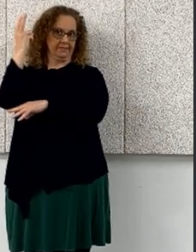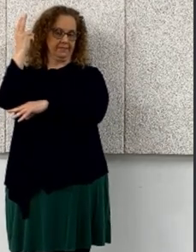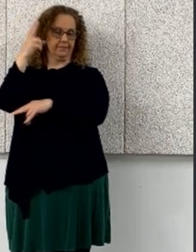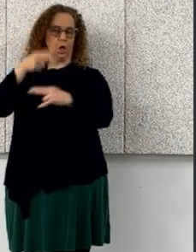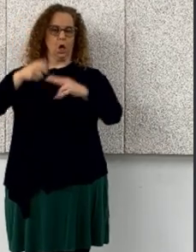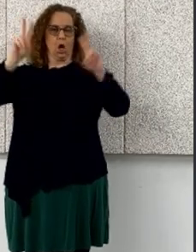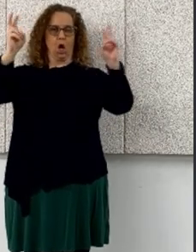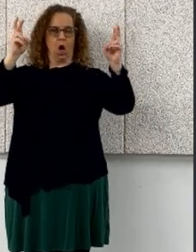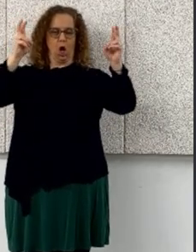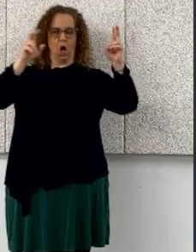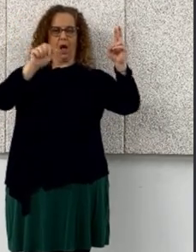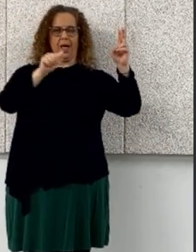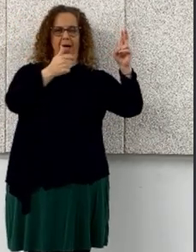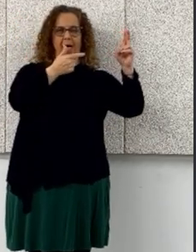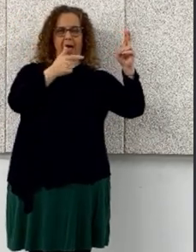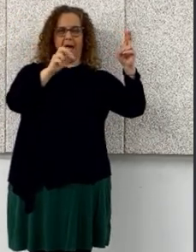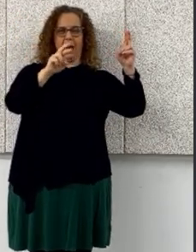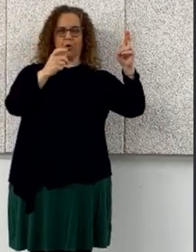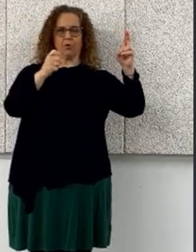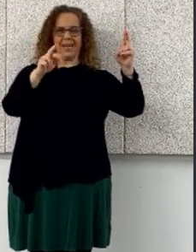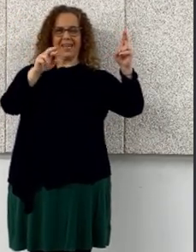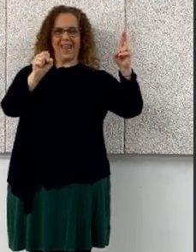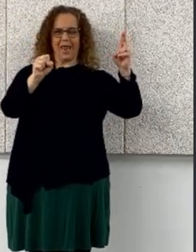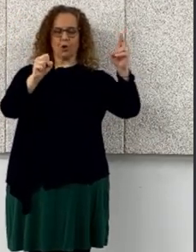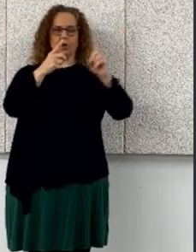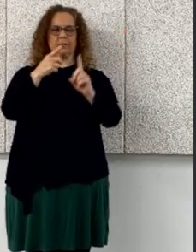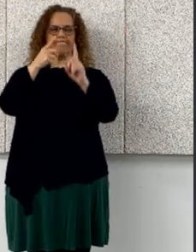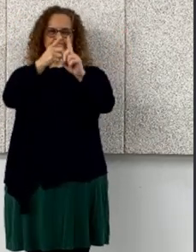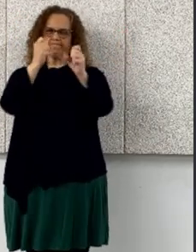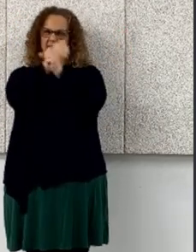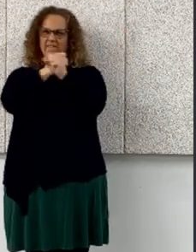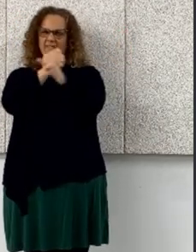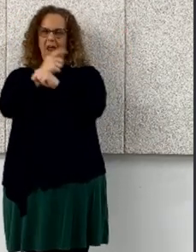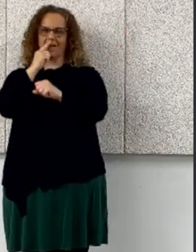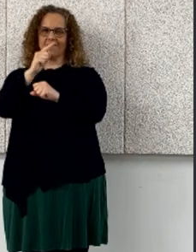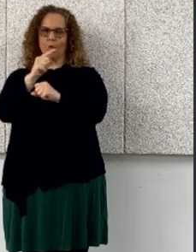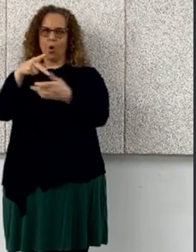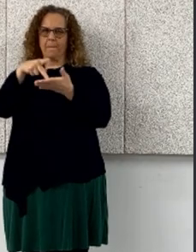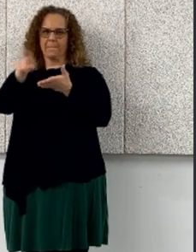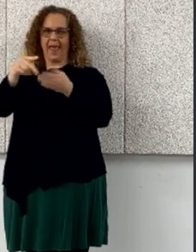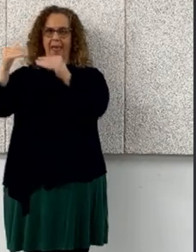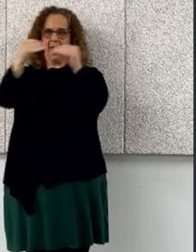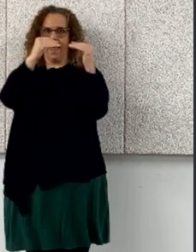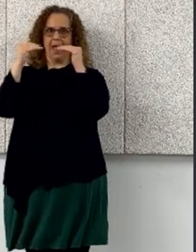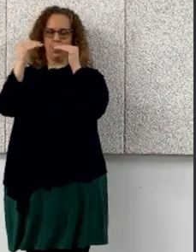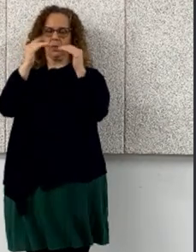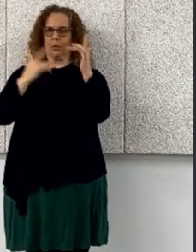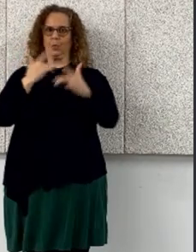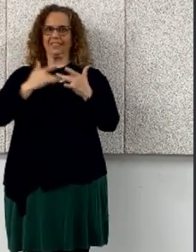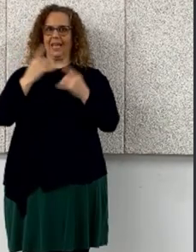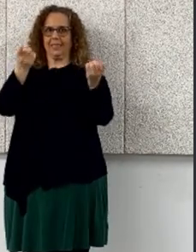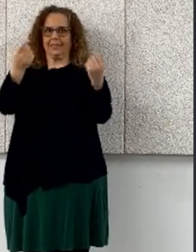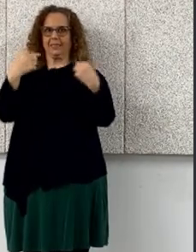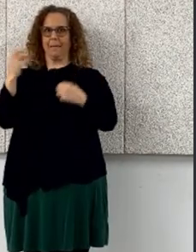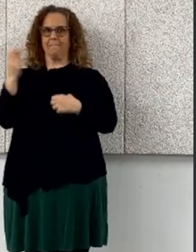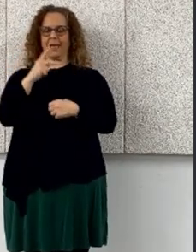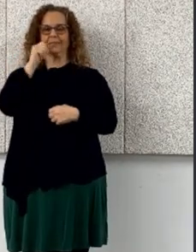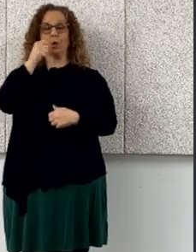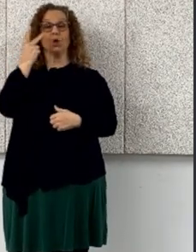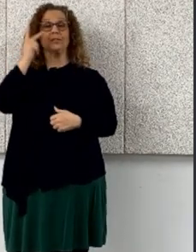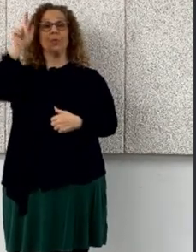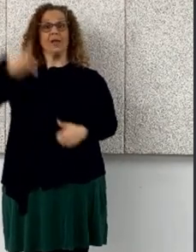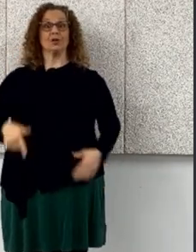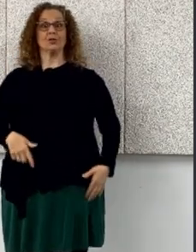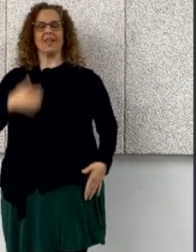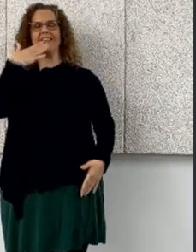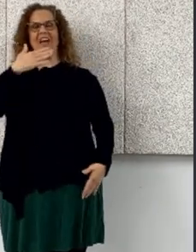The Advocators Fighting for Pay Equity. We're so excited to have you all back for that, and we'll see you later.